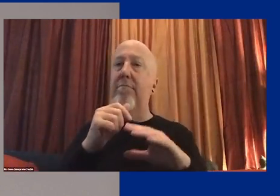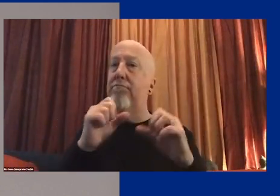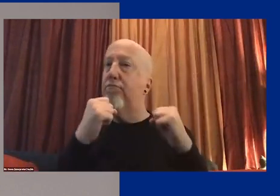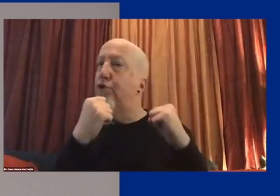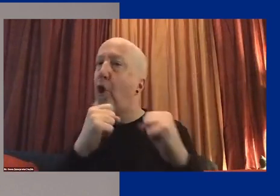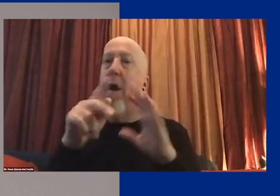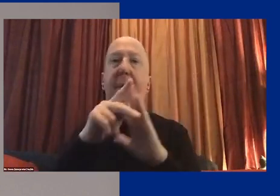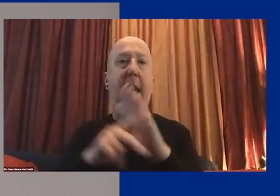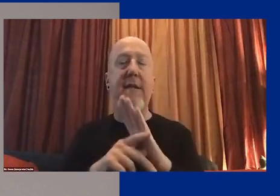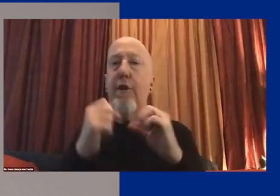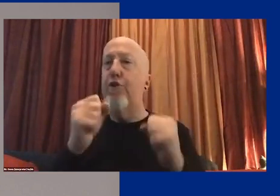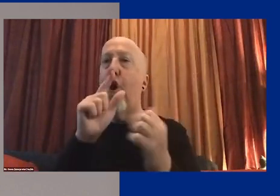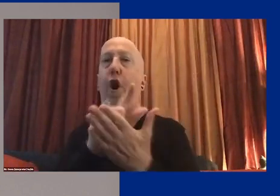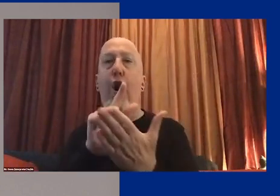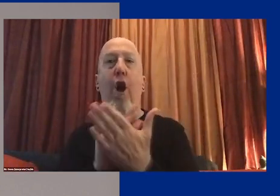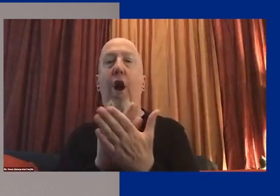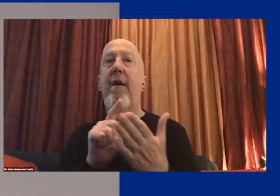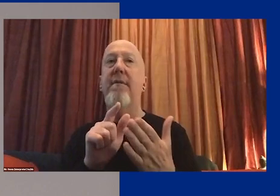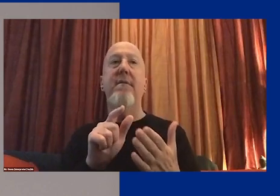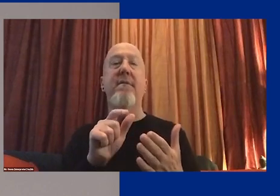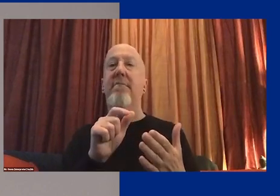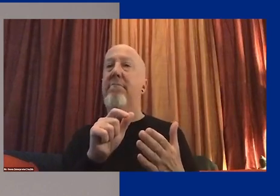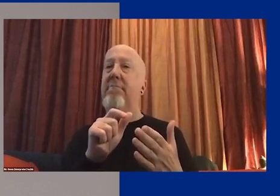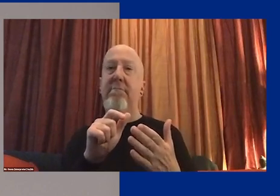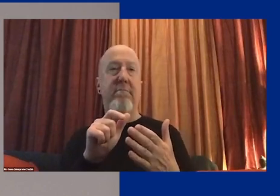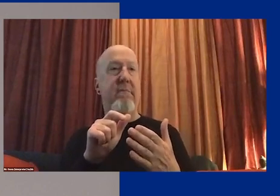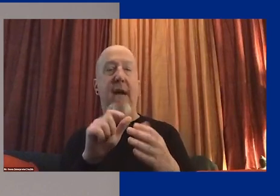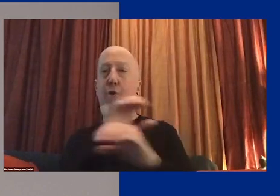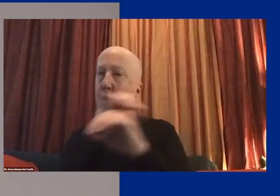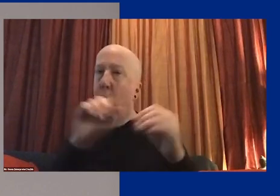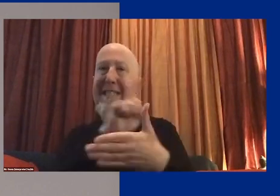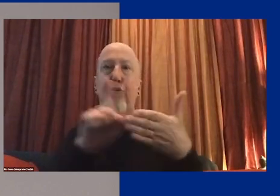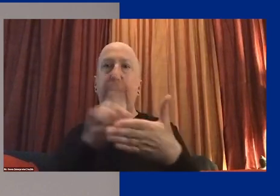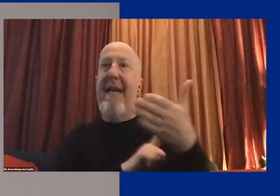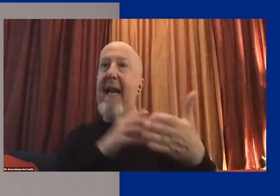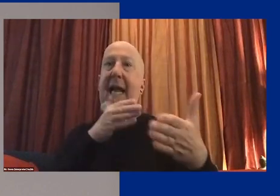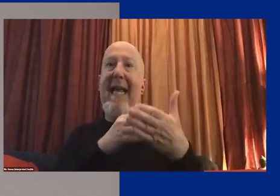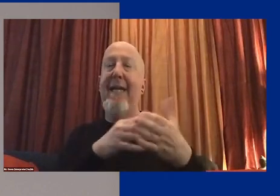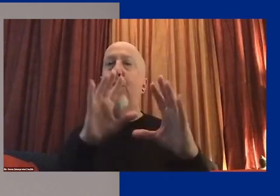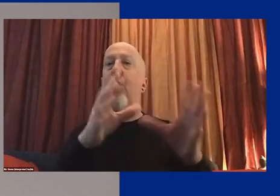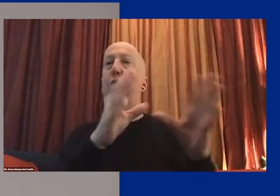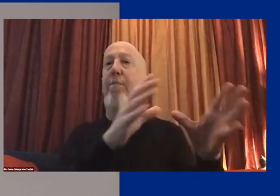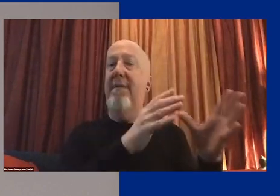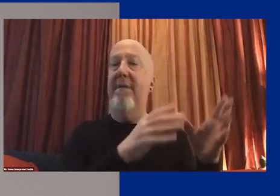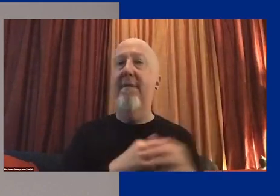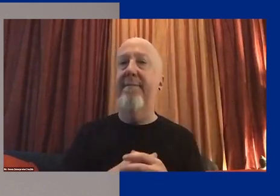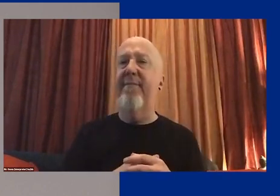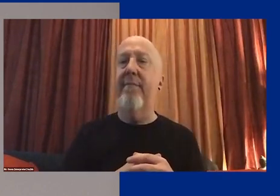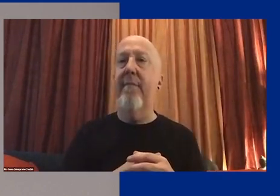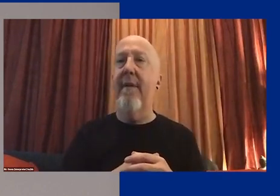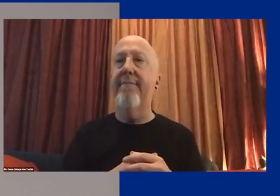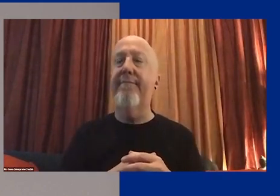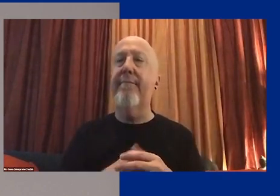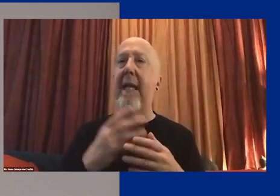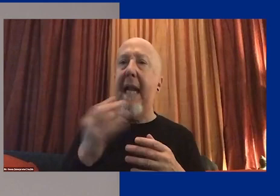our healthcare providers are hearing from the community, are engaging with organizations like ours and others, and